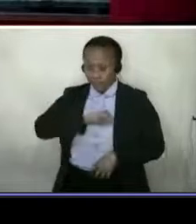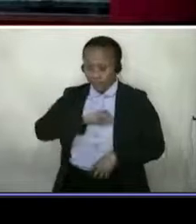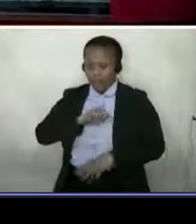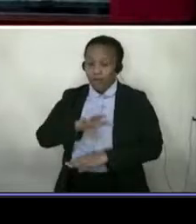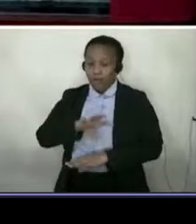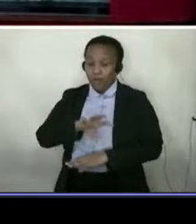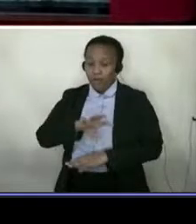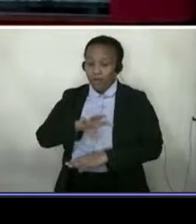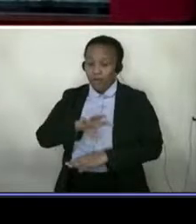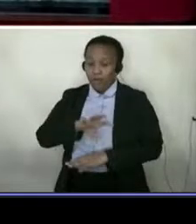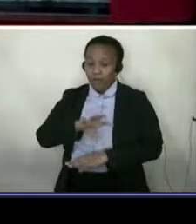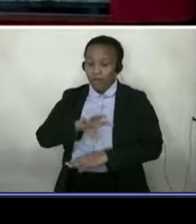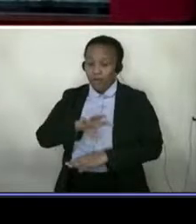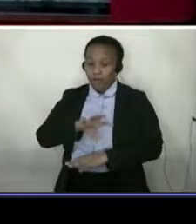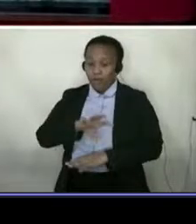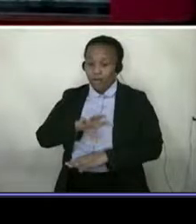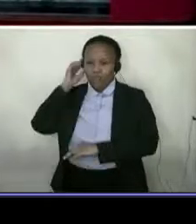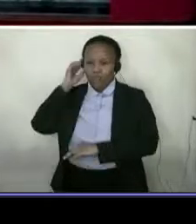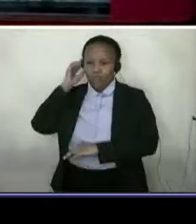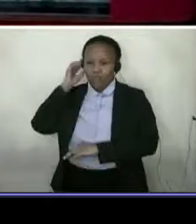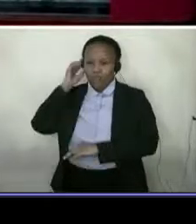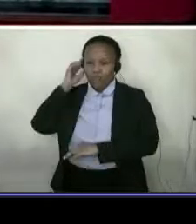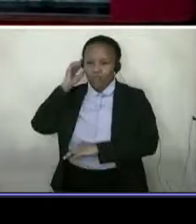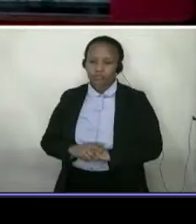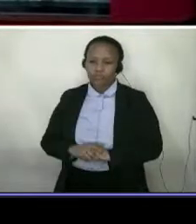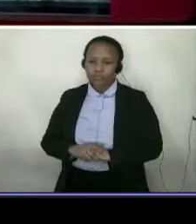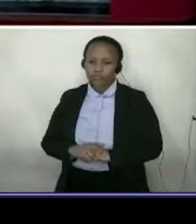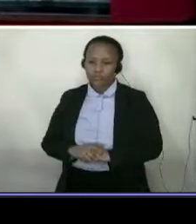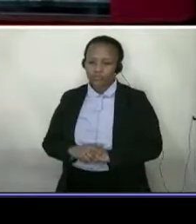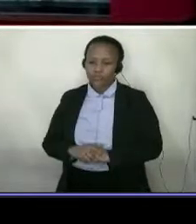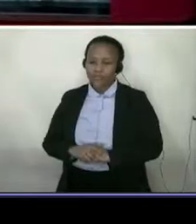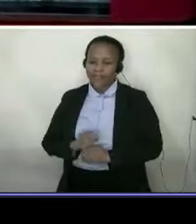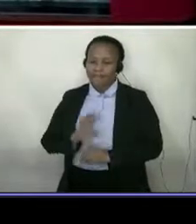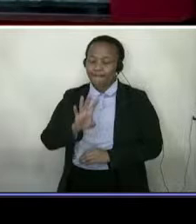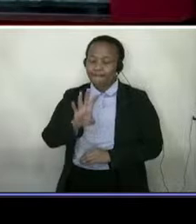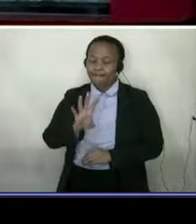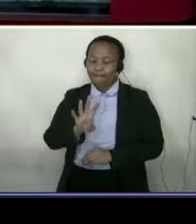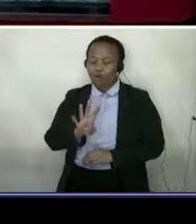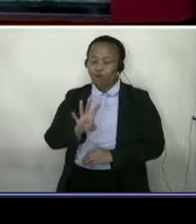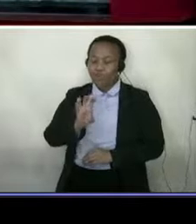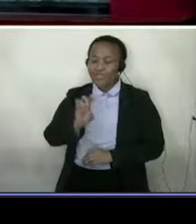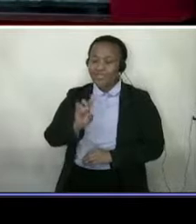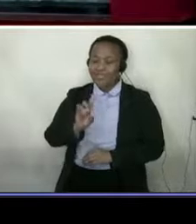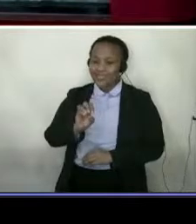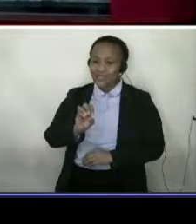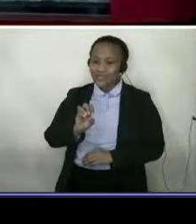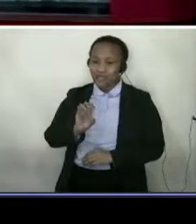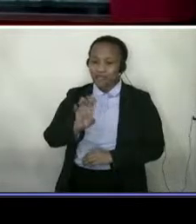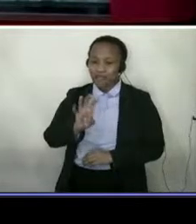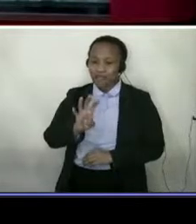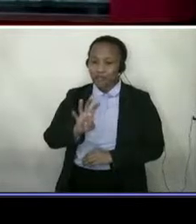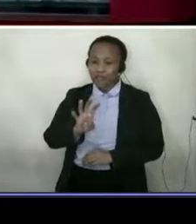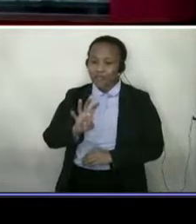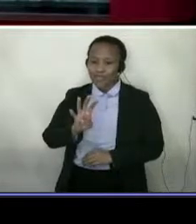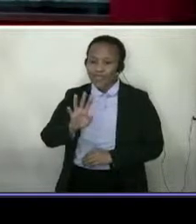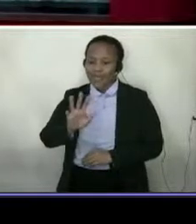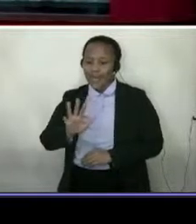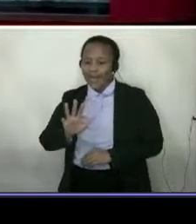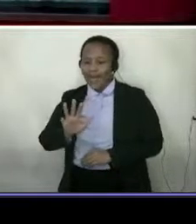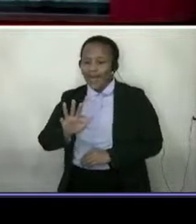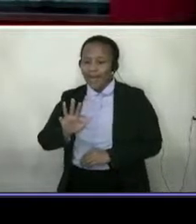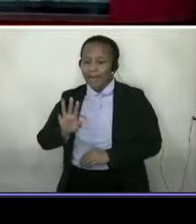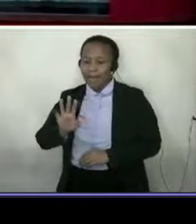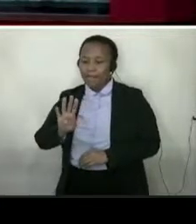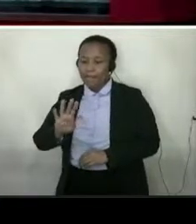sits with a cumulative balance of almost 49 billion rand in